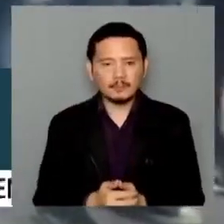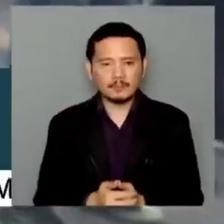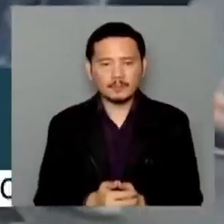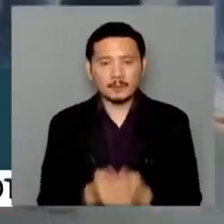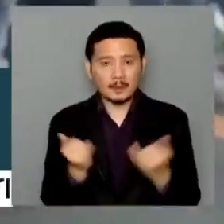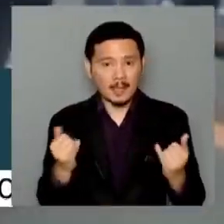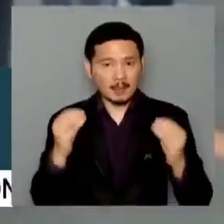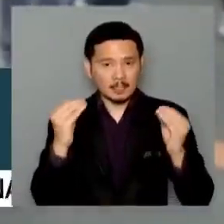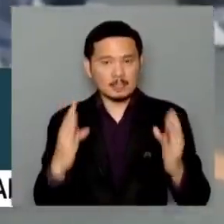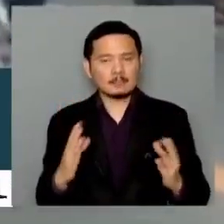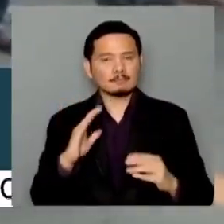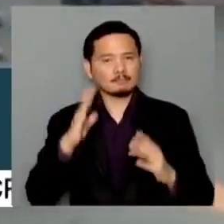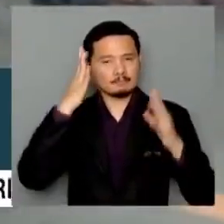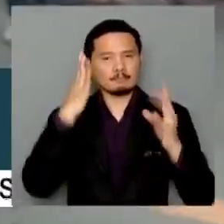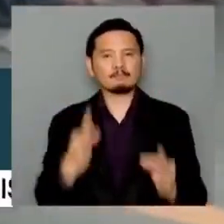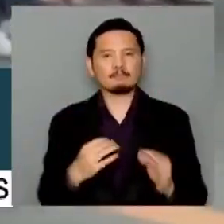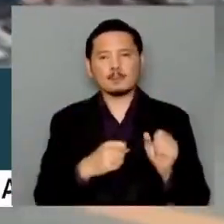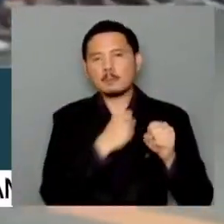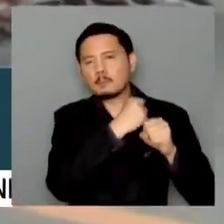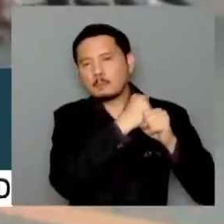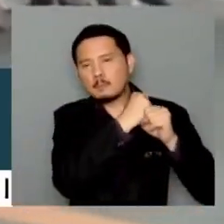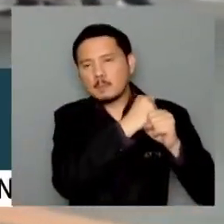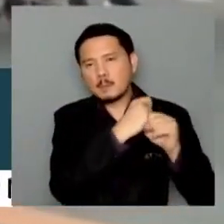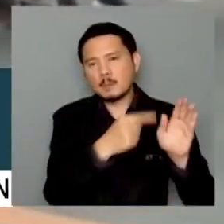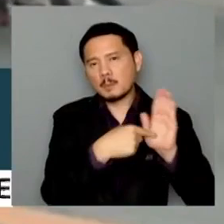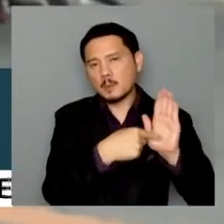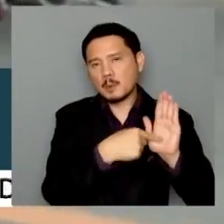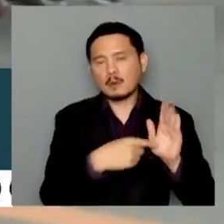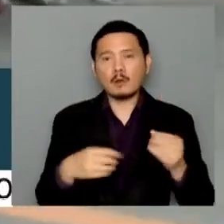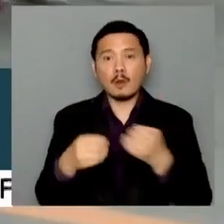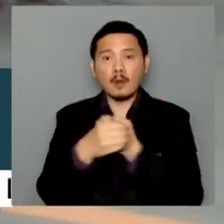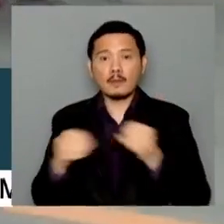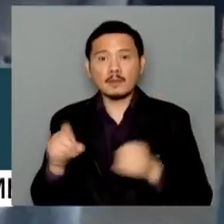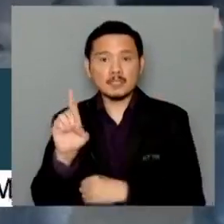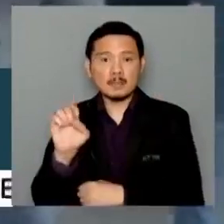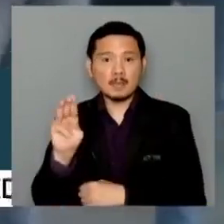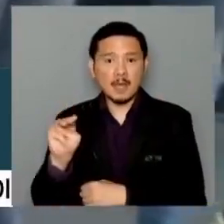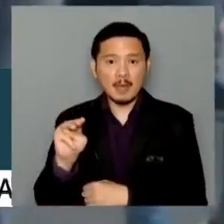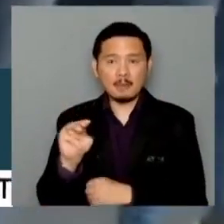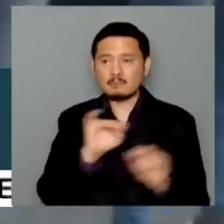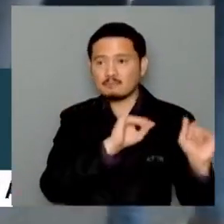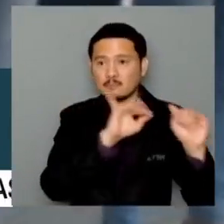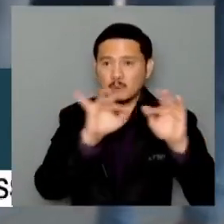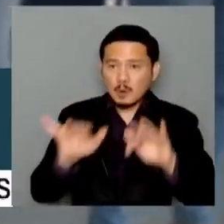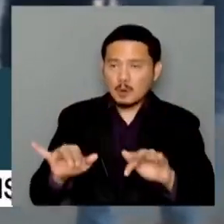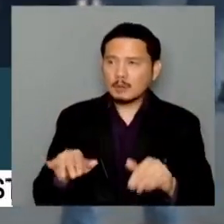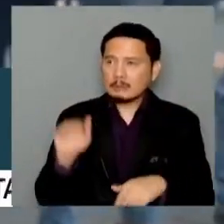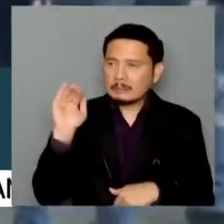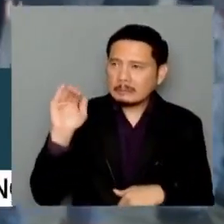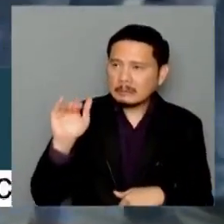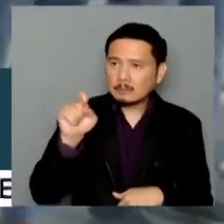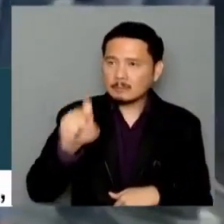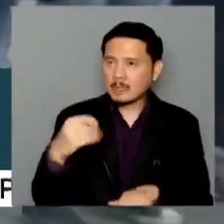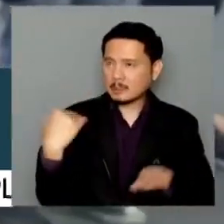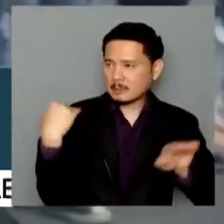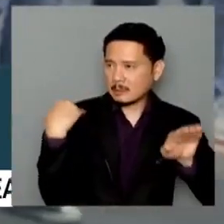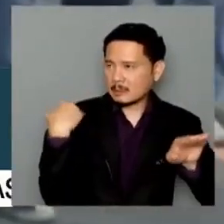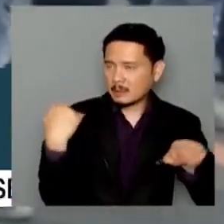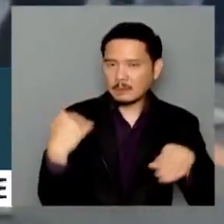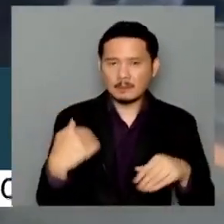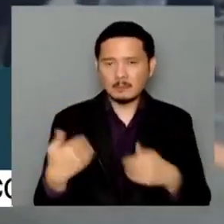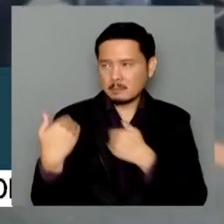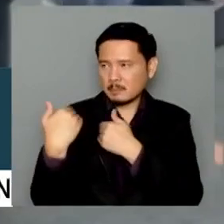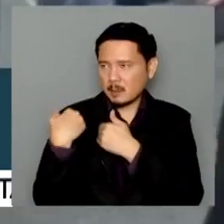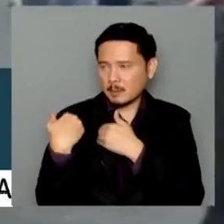a protest in front of the Office of the Department of Budget and Management this morning to demand accountability. Mina Vibar, the Vice